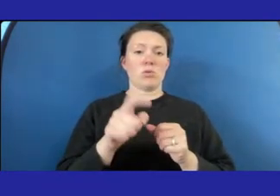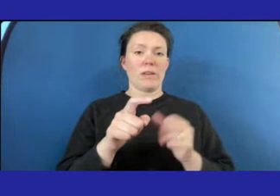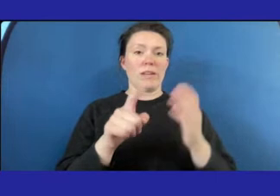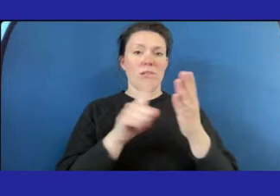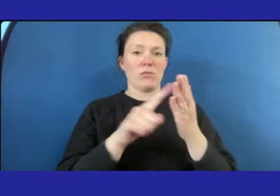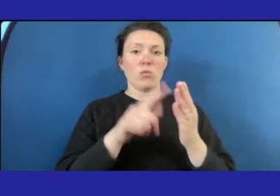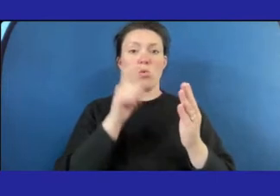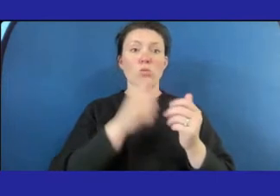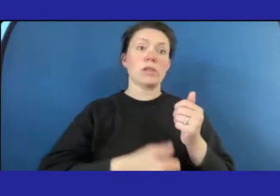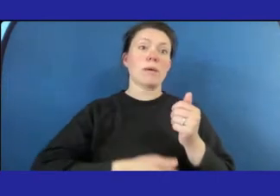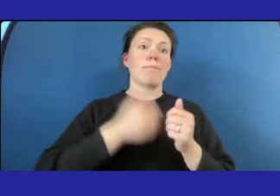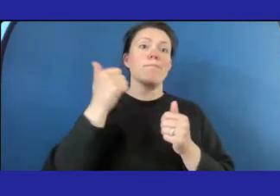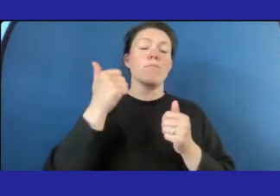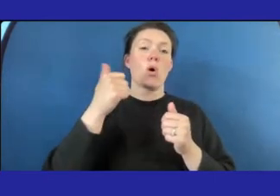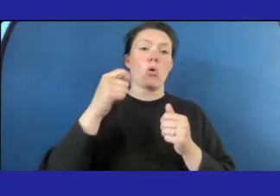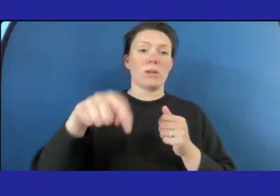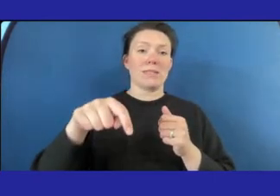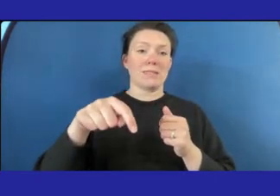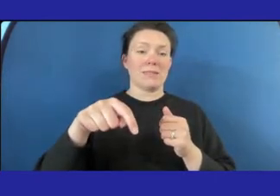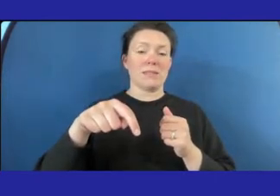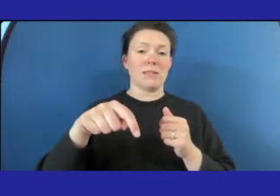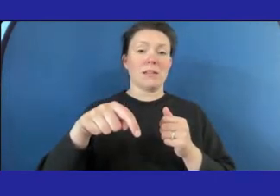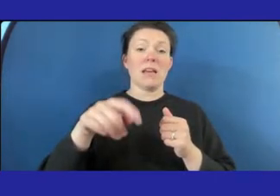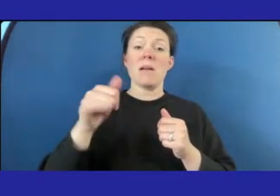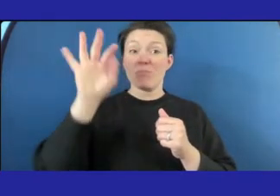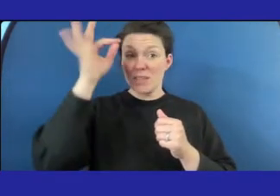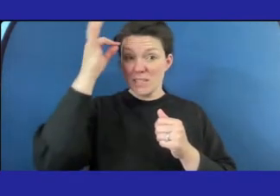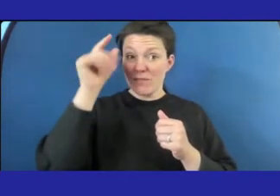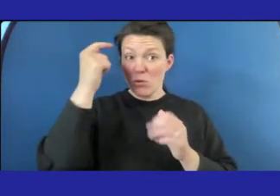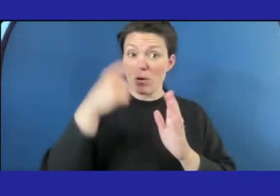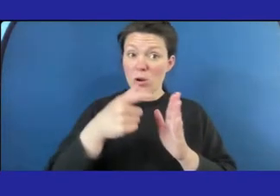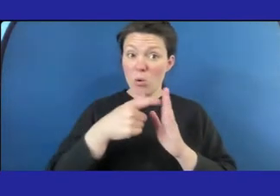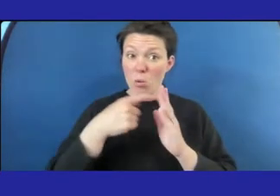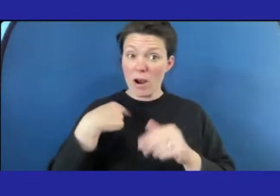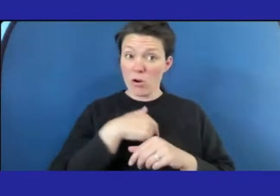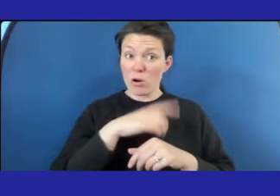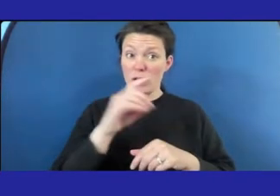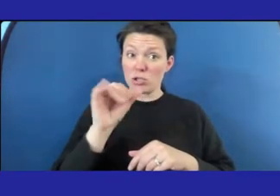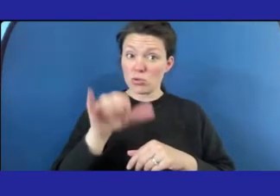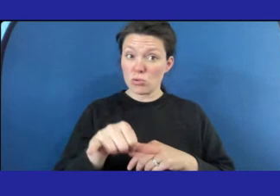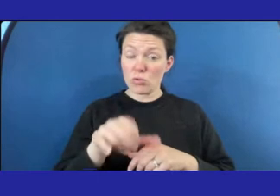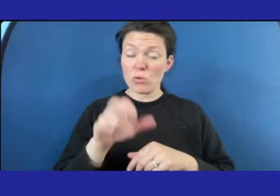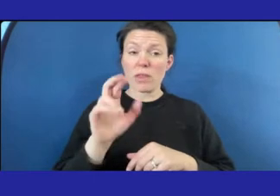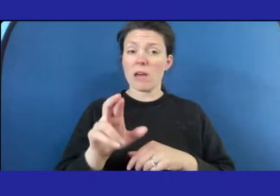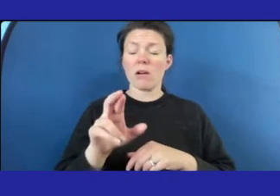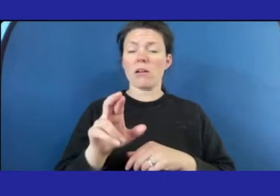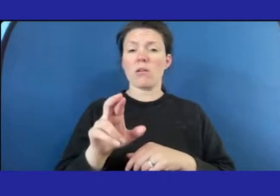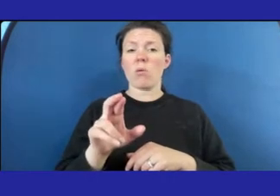population. But is that what the federal government is requiring, or can we do it